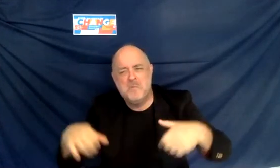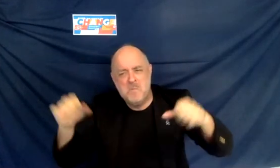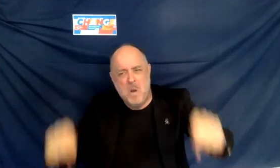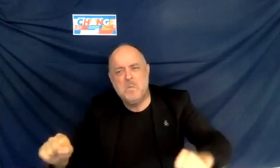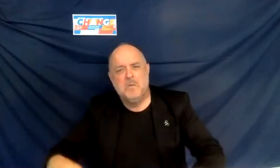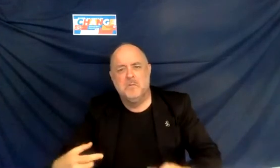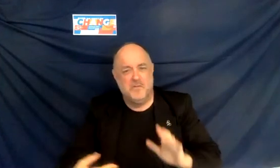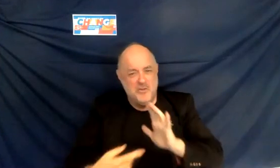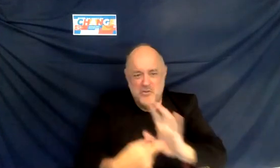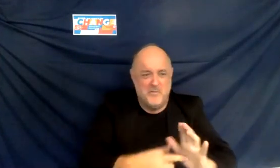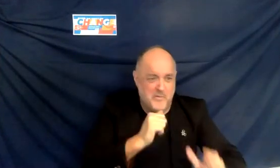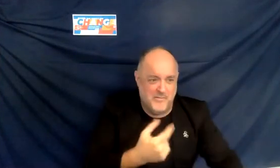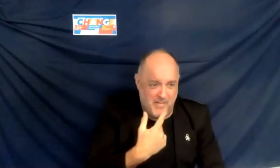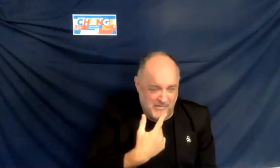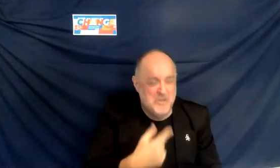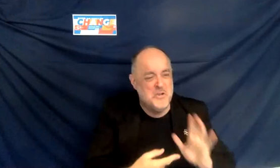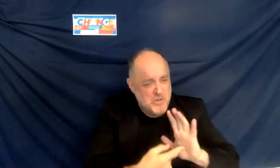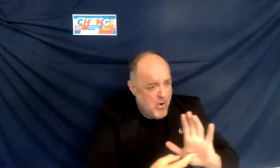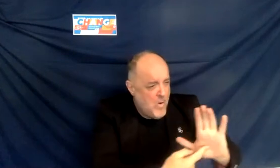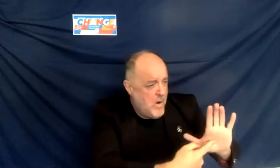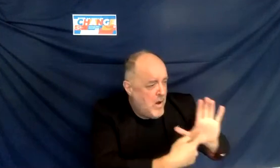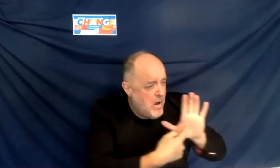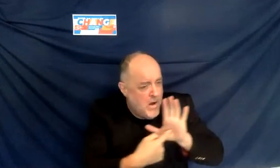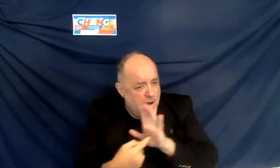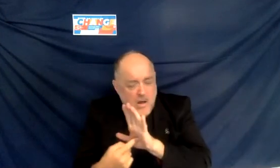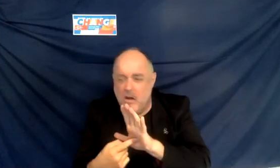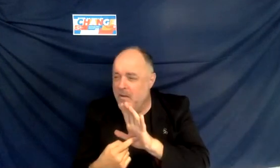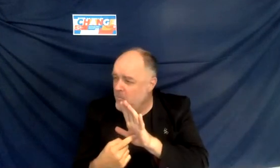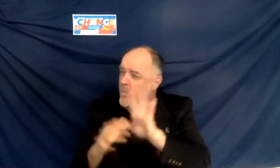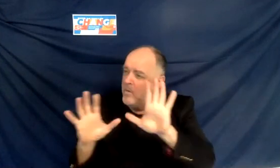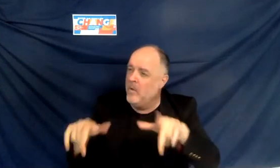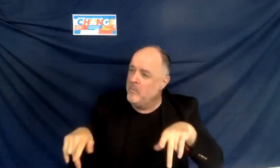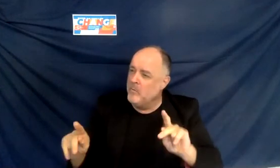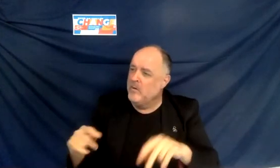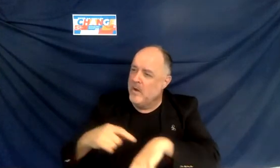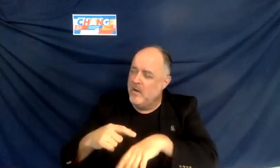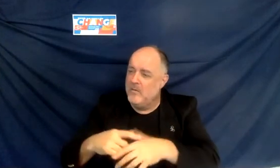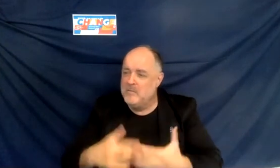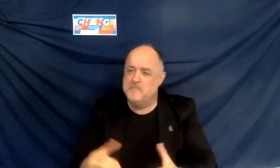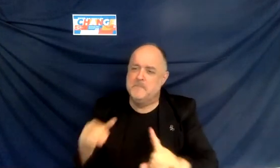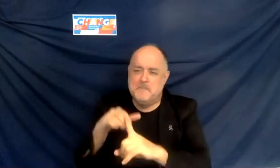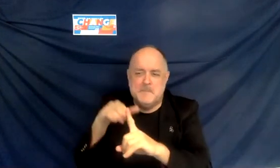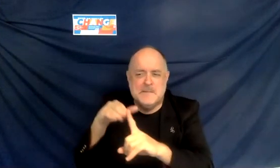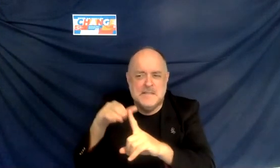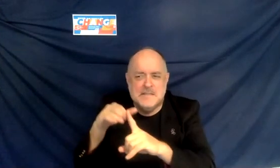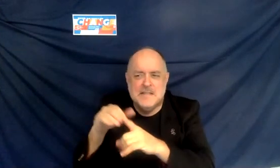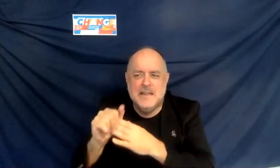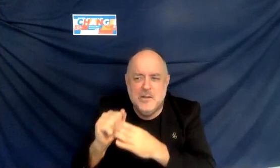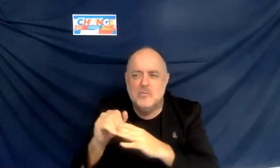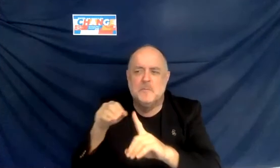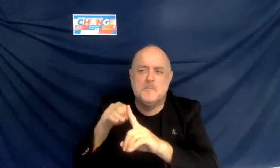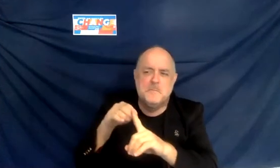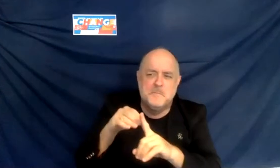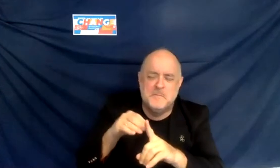show, don't tell, and this is such an opportunity to be able to do that. Lobby your local officials or do